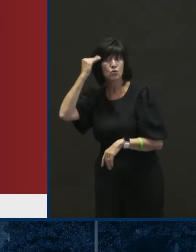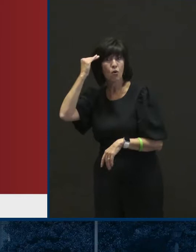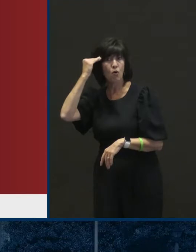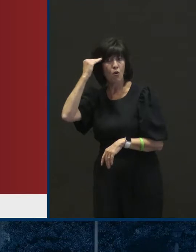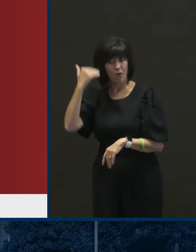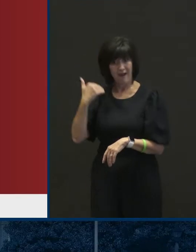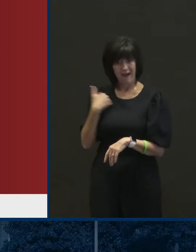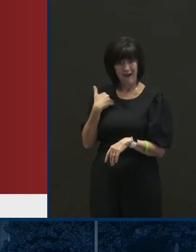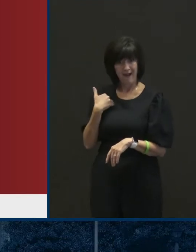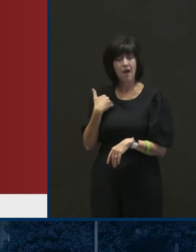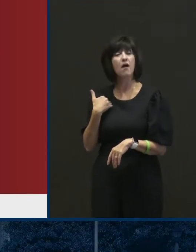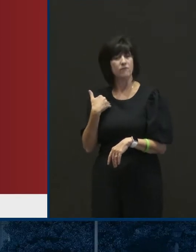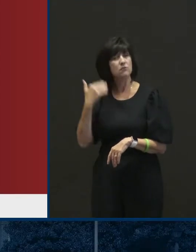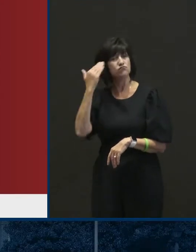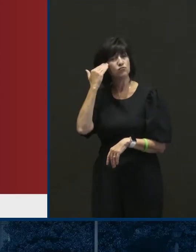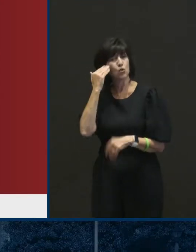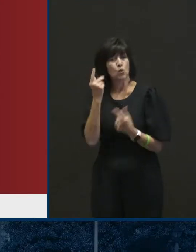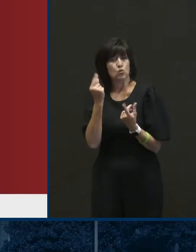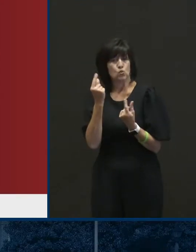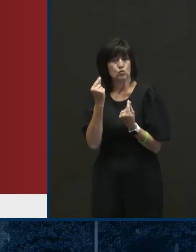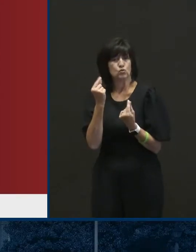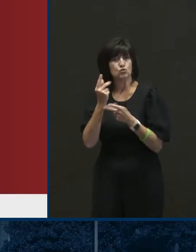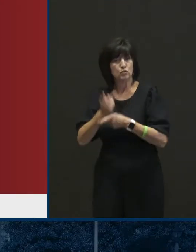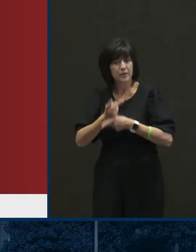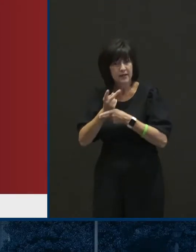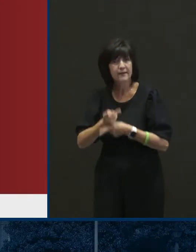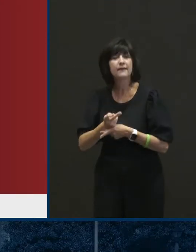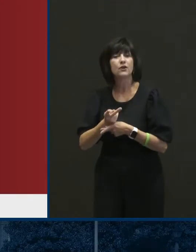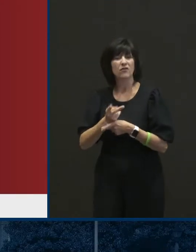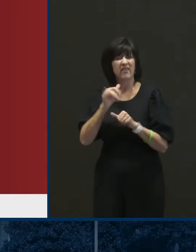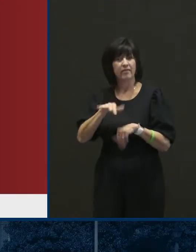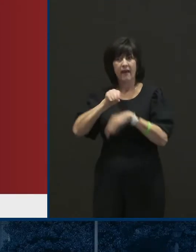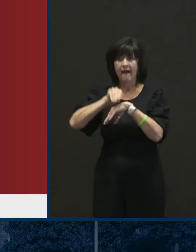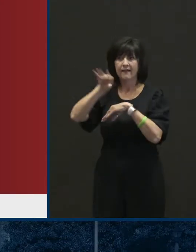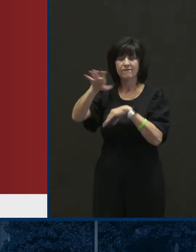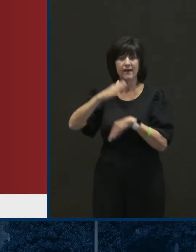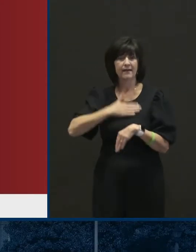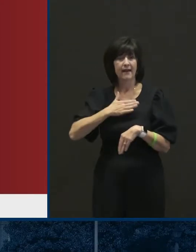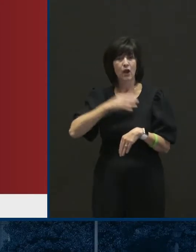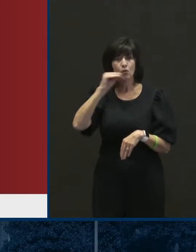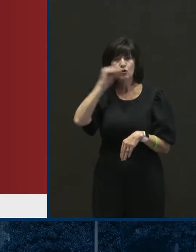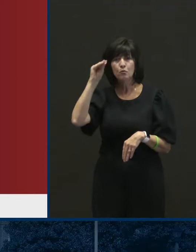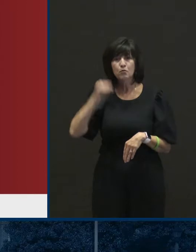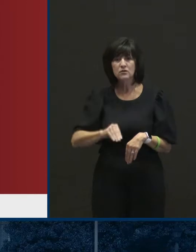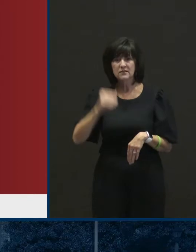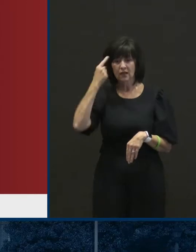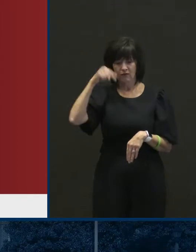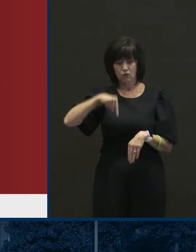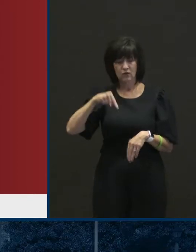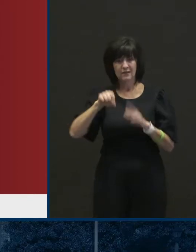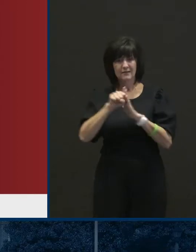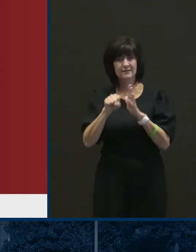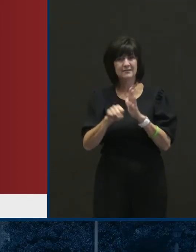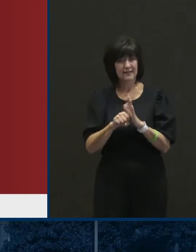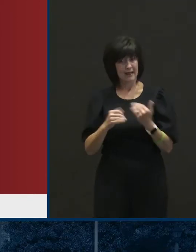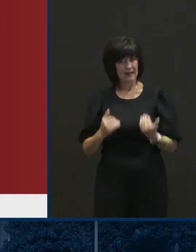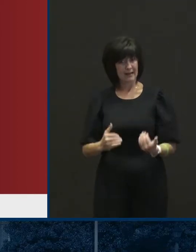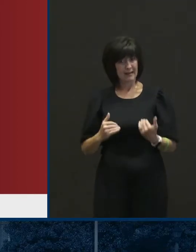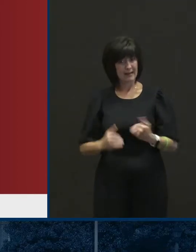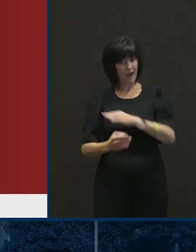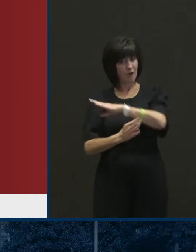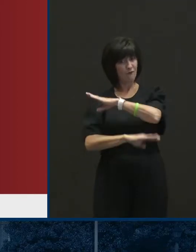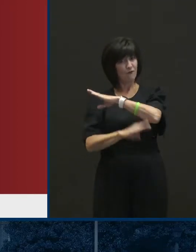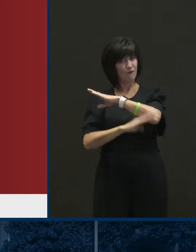increase that denominator to determine your percentage. And as we move into the fall, we're starting to move a little bit